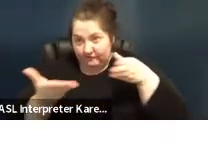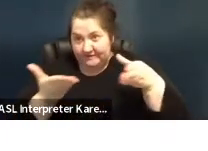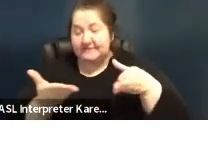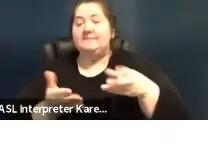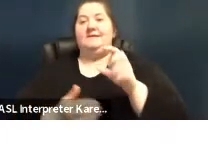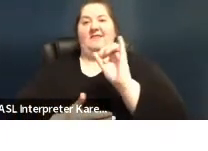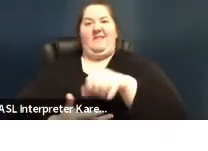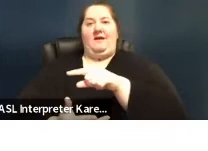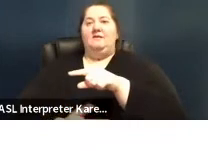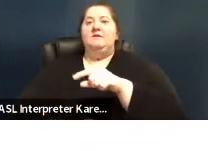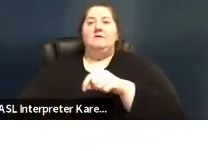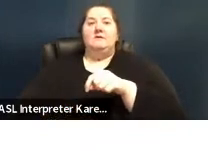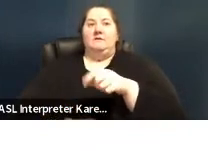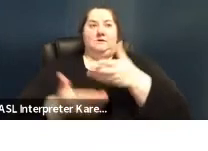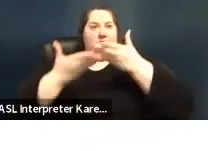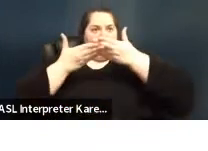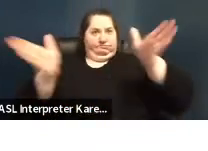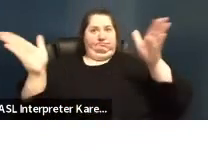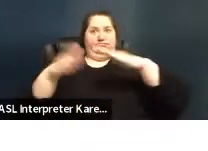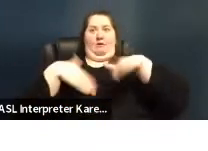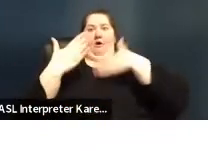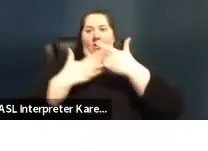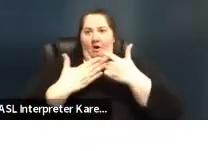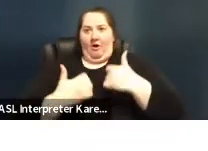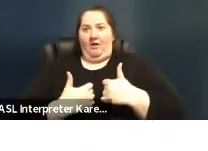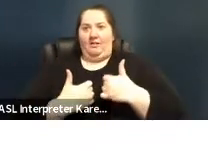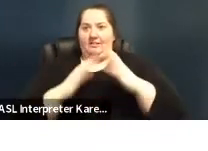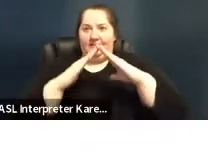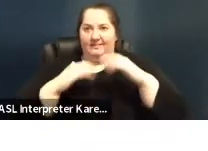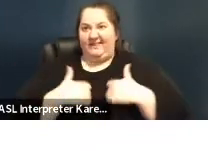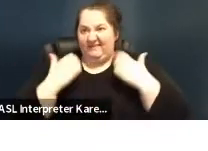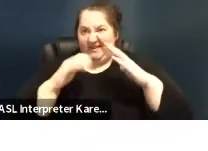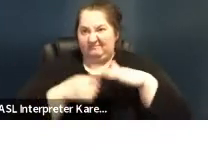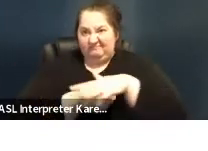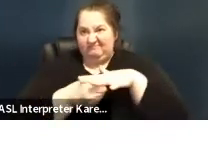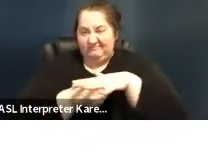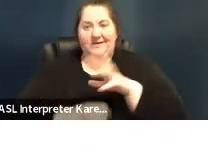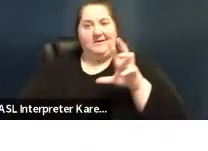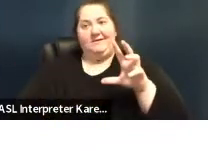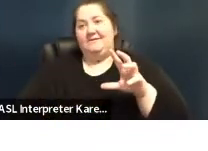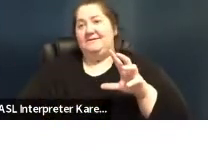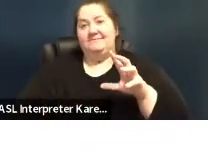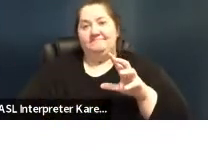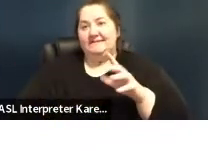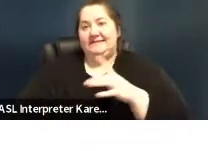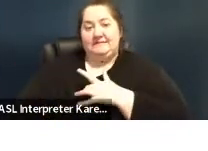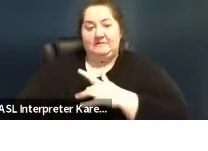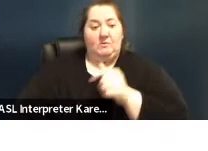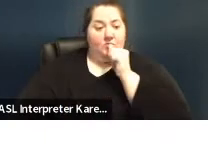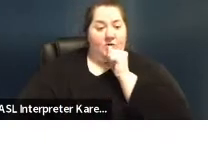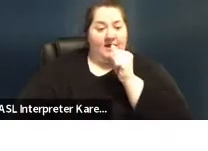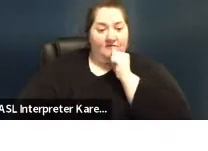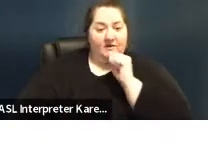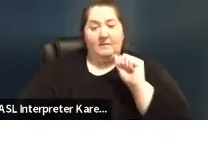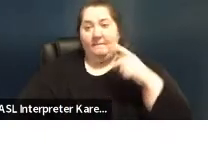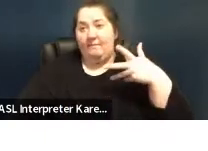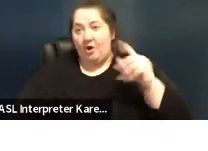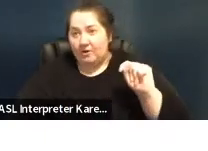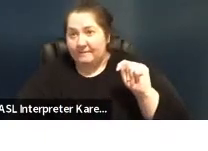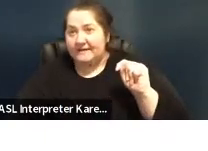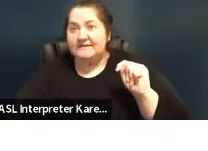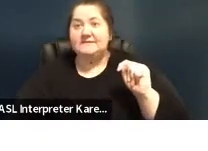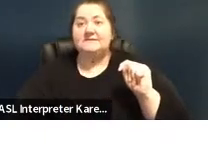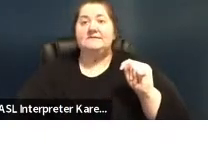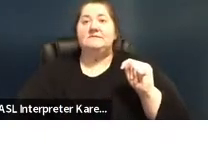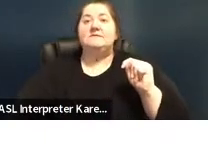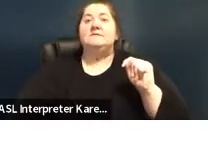not just residences, but your typical private apartment complex and things of that nature. A lot of that is